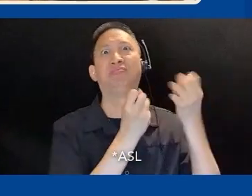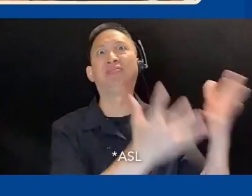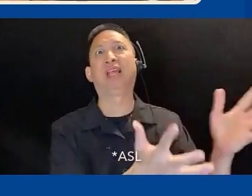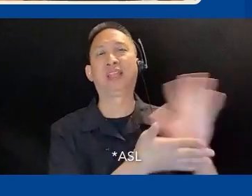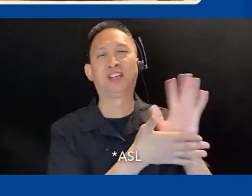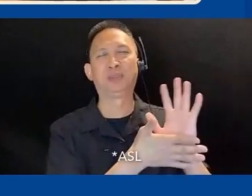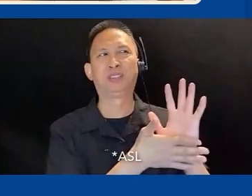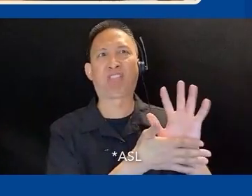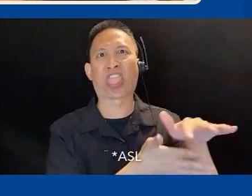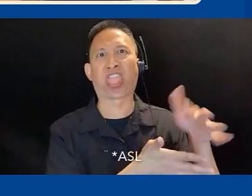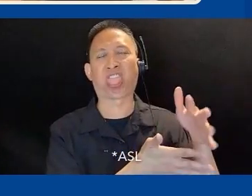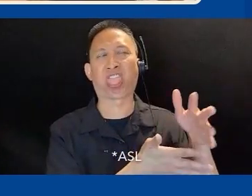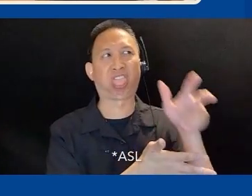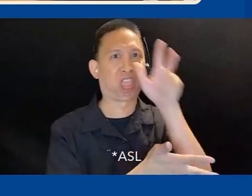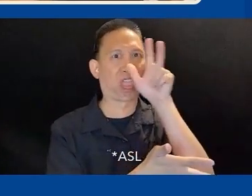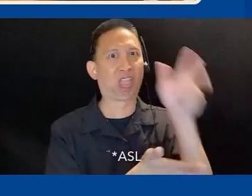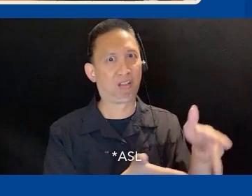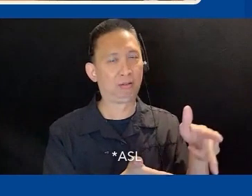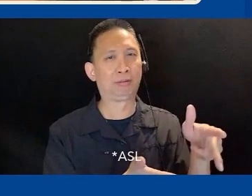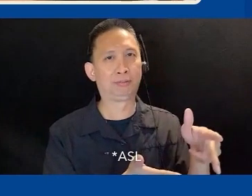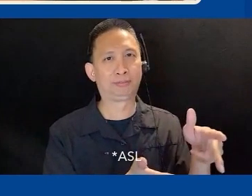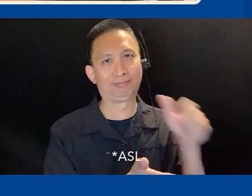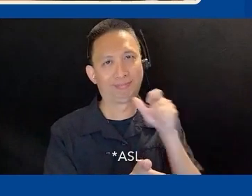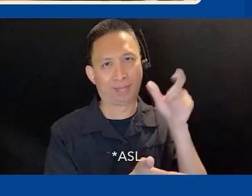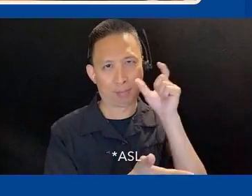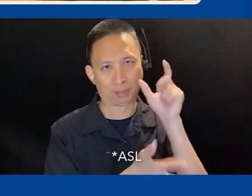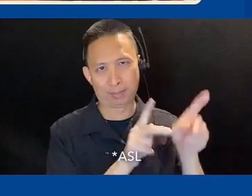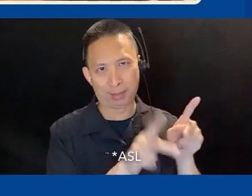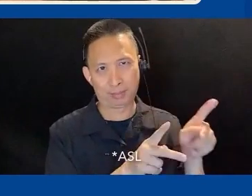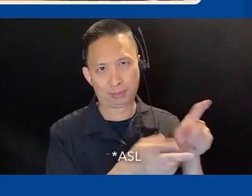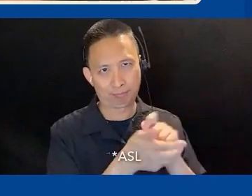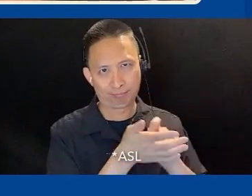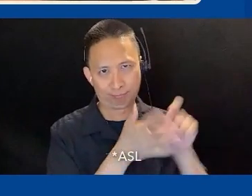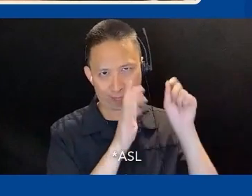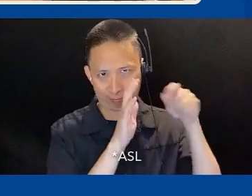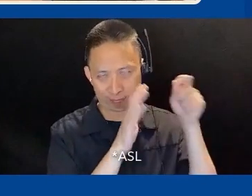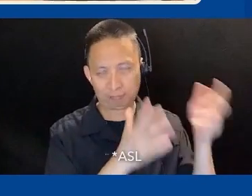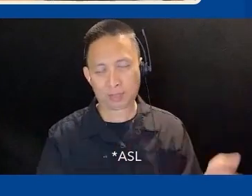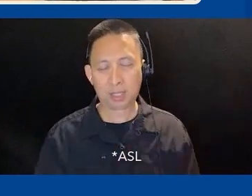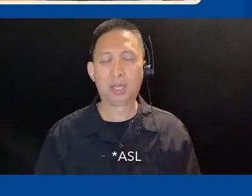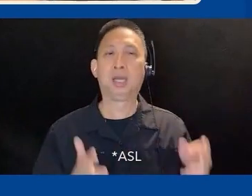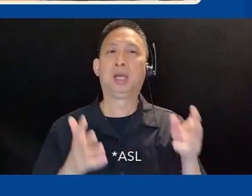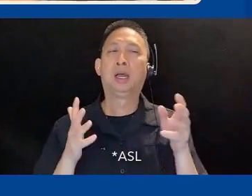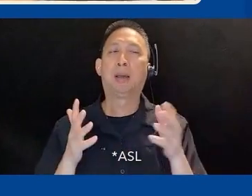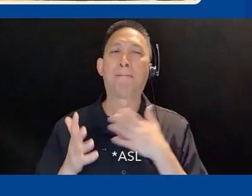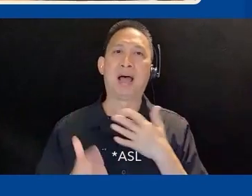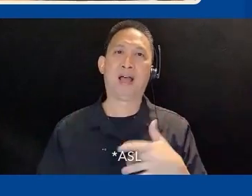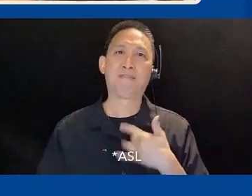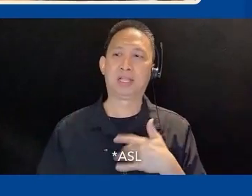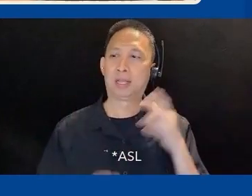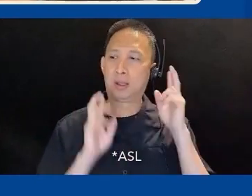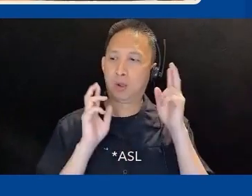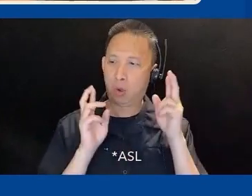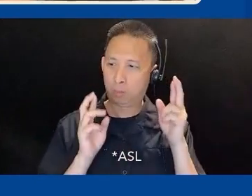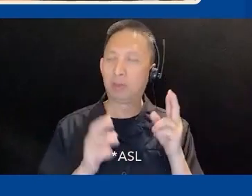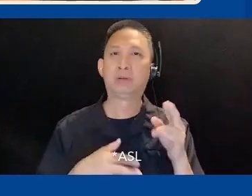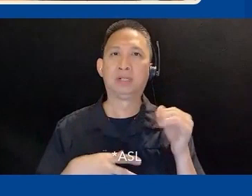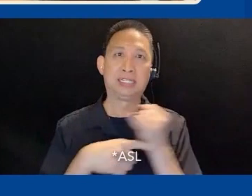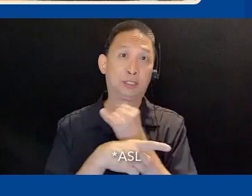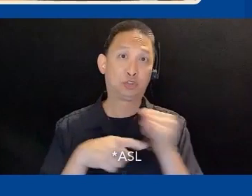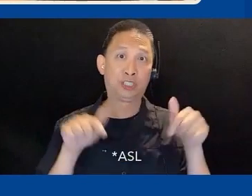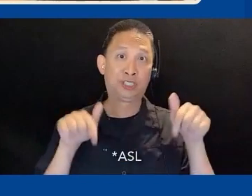So I think that's yet to be determined. I just hope that the industry is listening and paying attention.